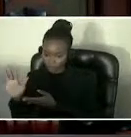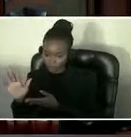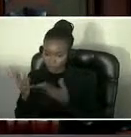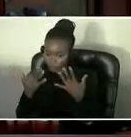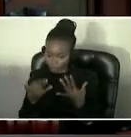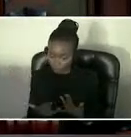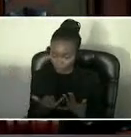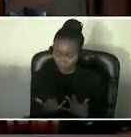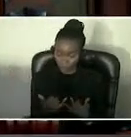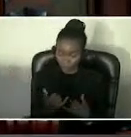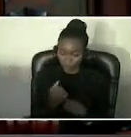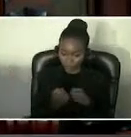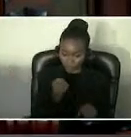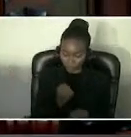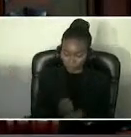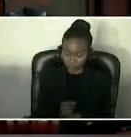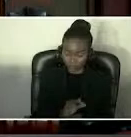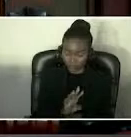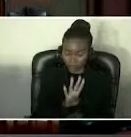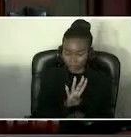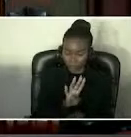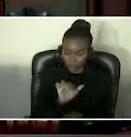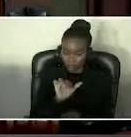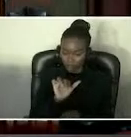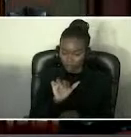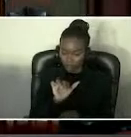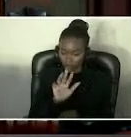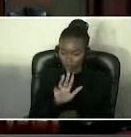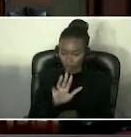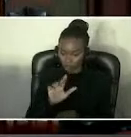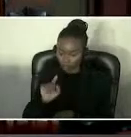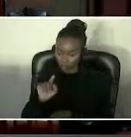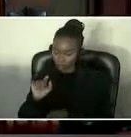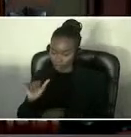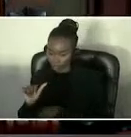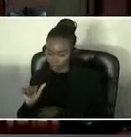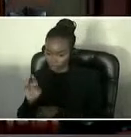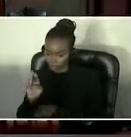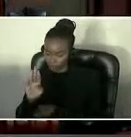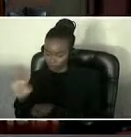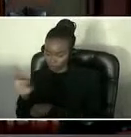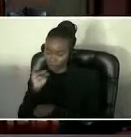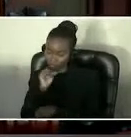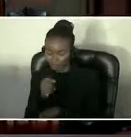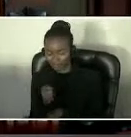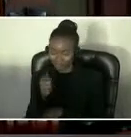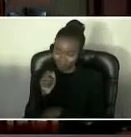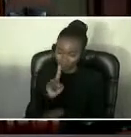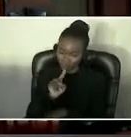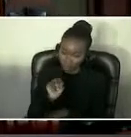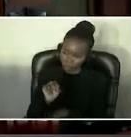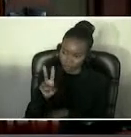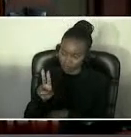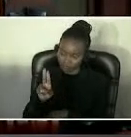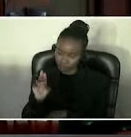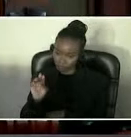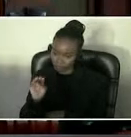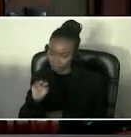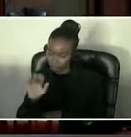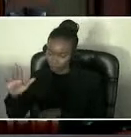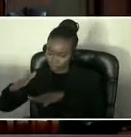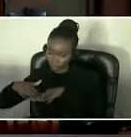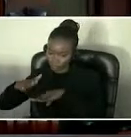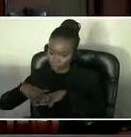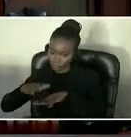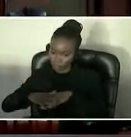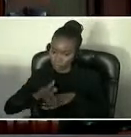billion which is approximately 1.2 billion more the average the available funding is not equal